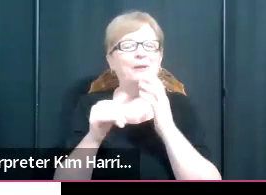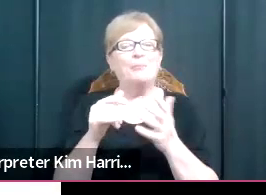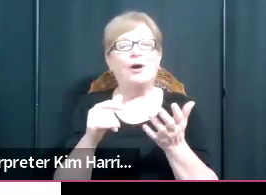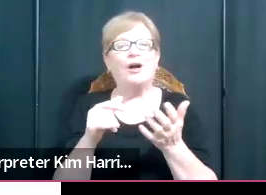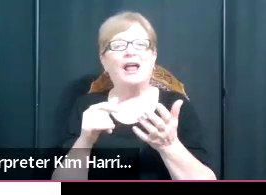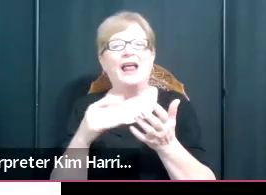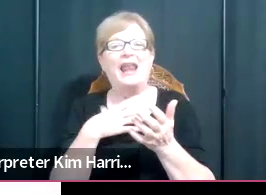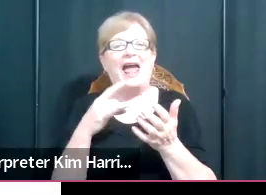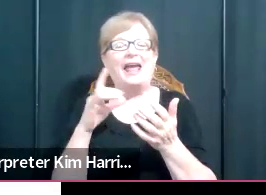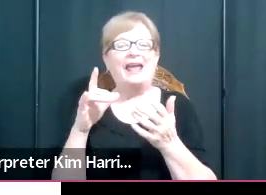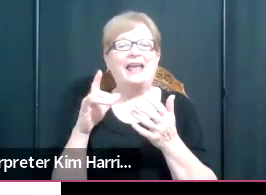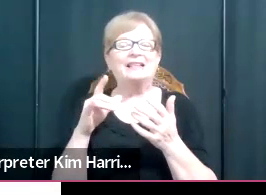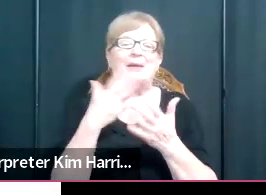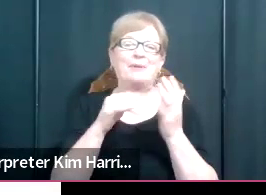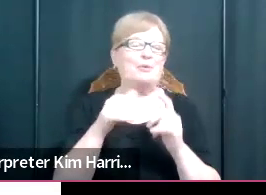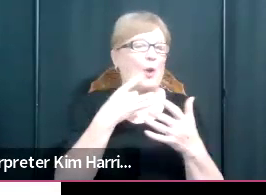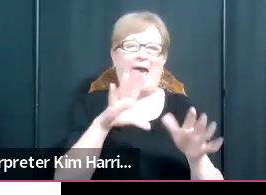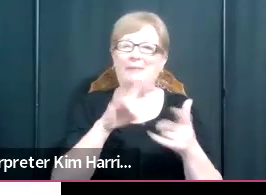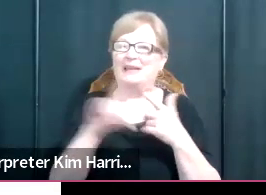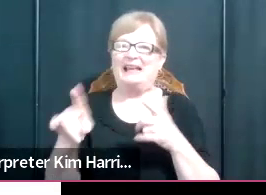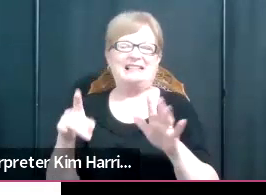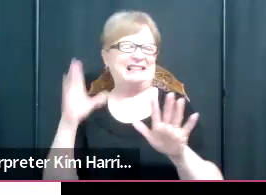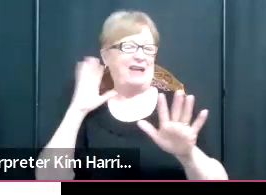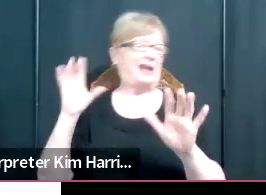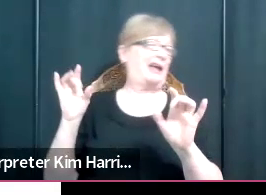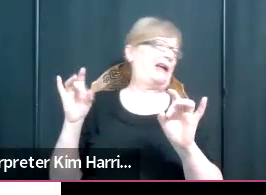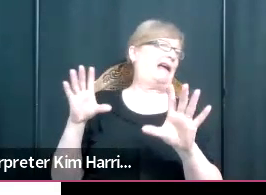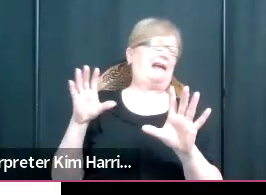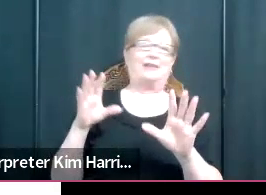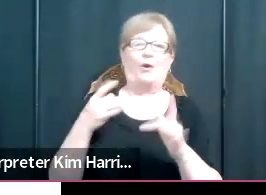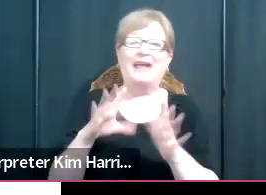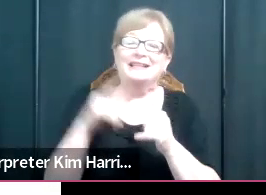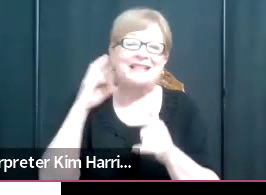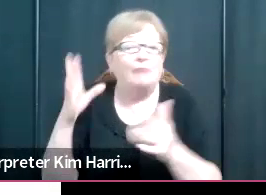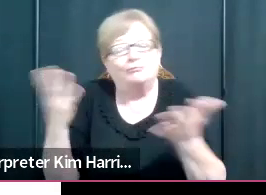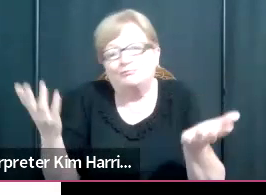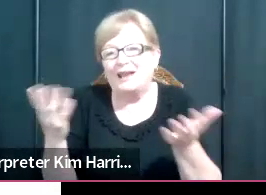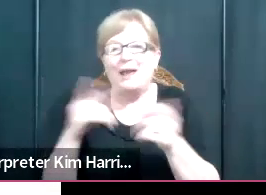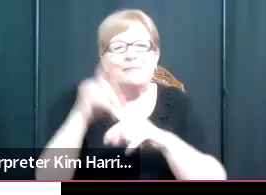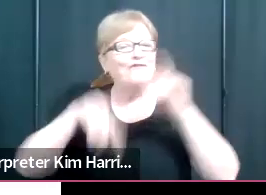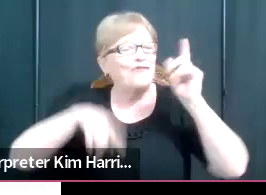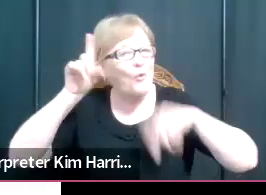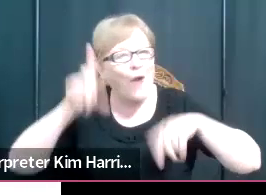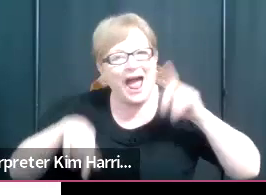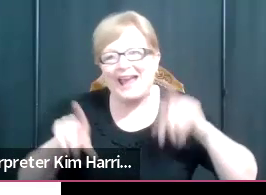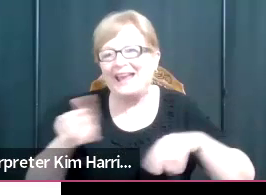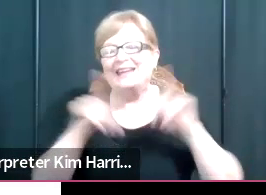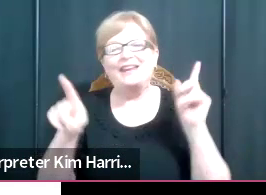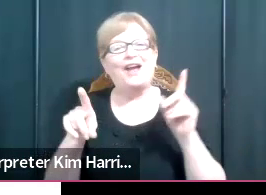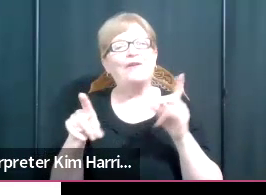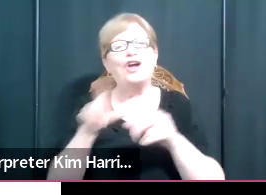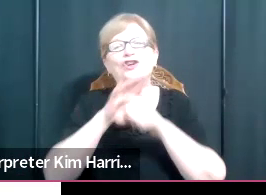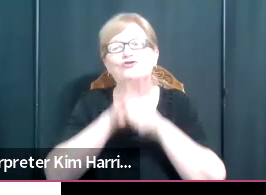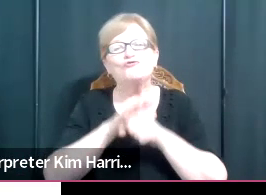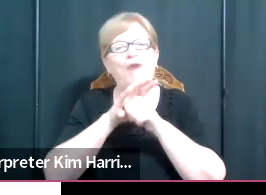of feeling though. So that could give you the ick. The nice thing is we have a variety of stress balls and they all have different inputs